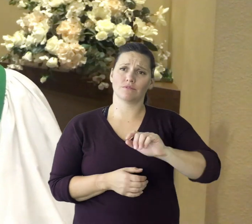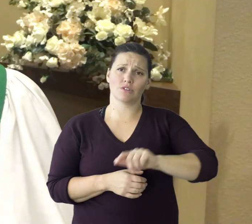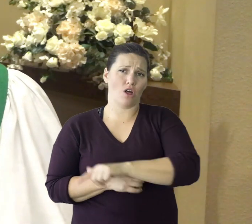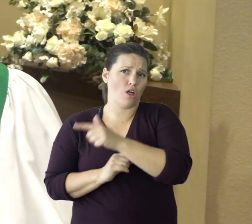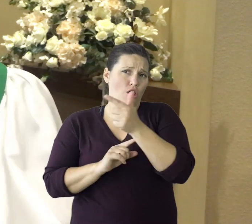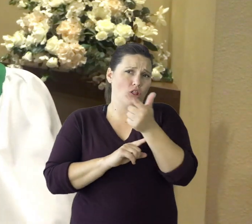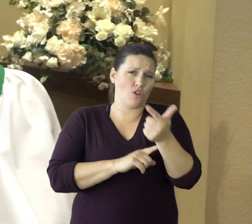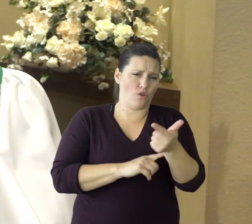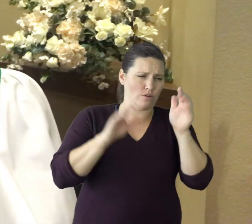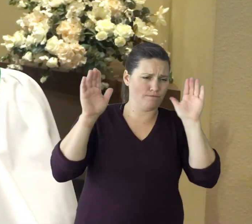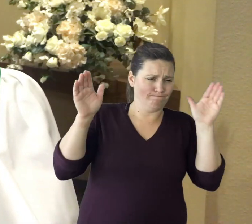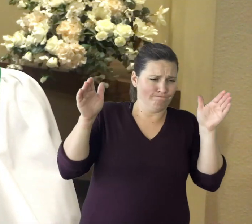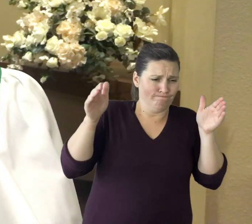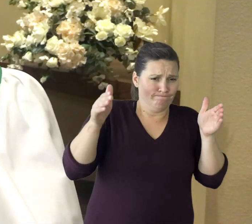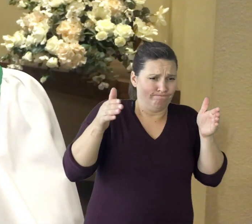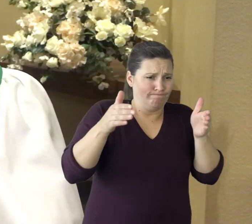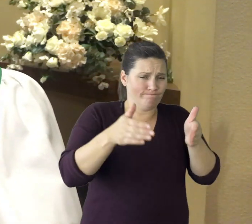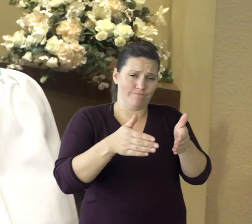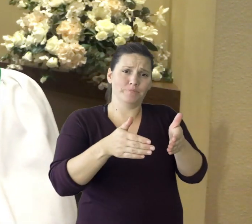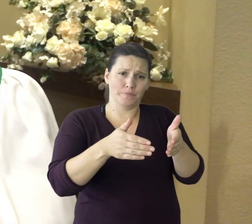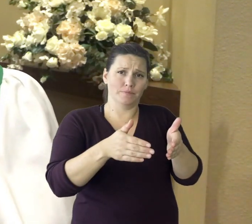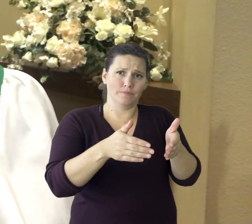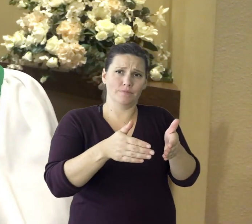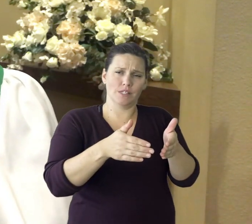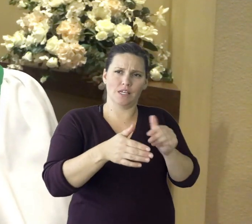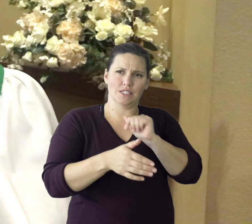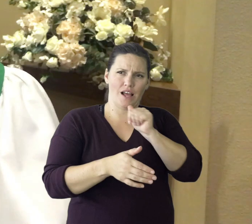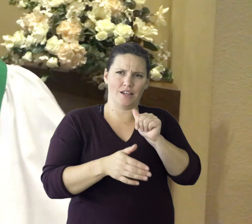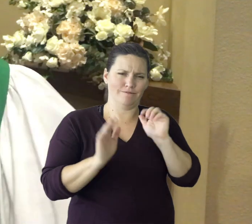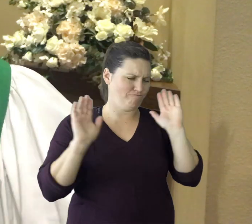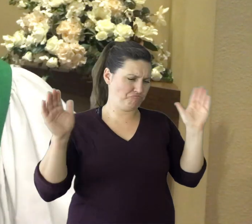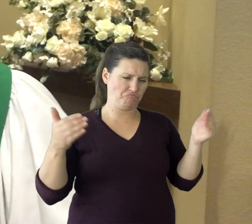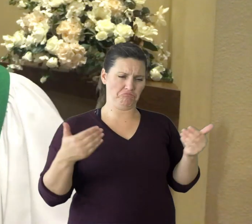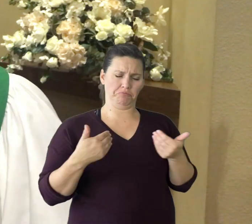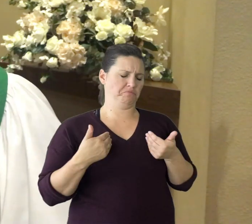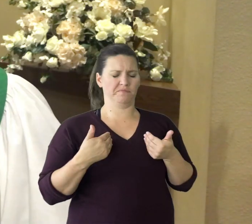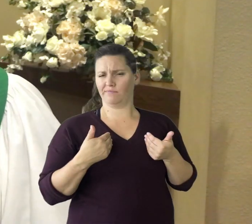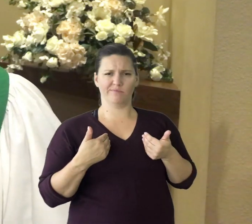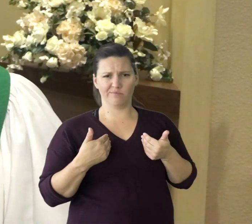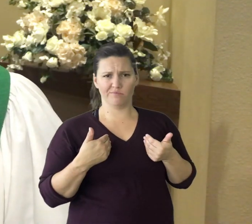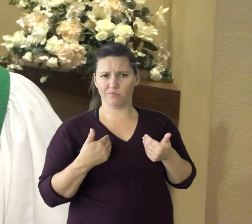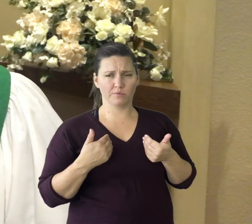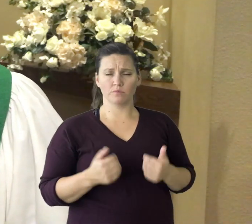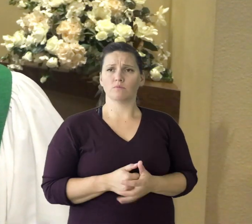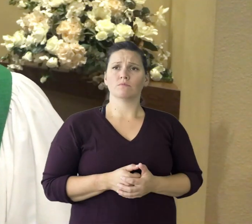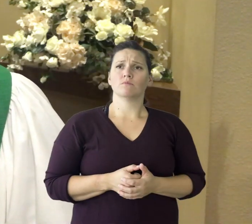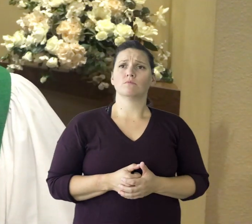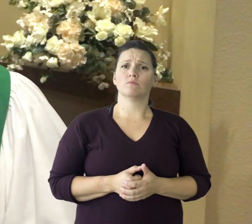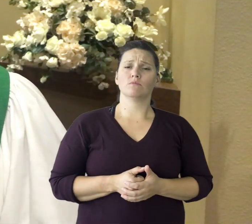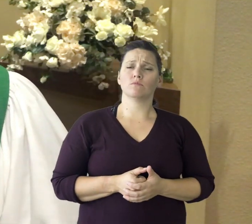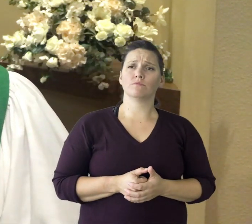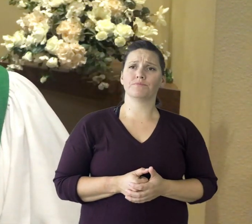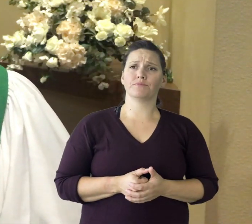with an other-centered kind of love, rather than some kind of a self-centered type of